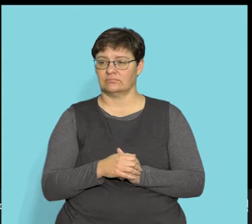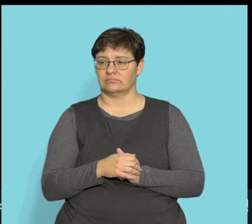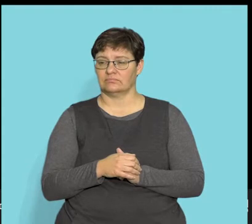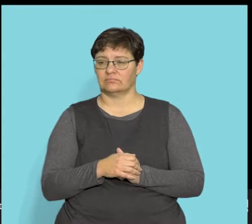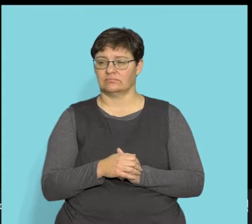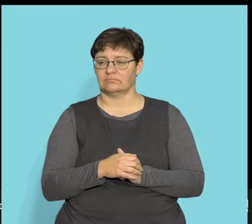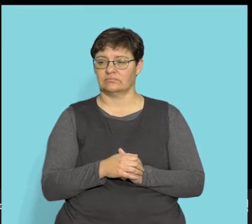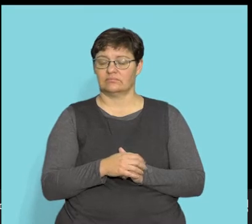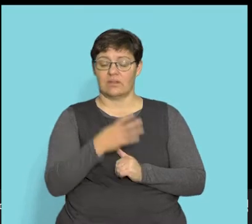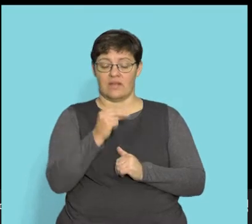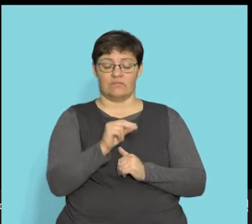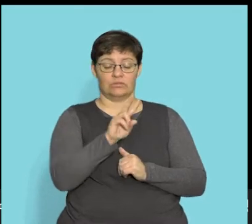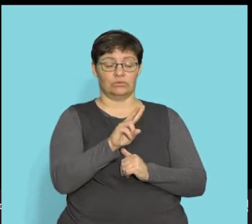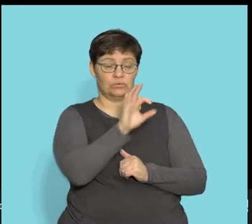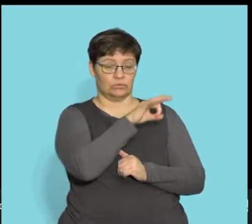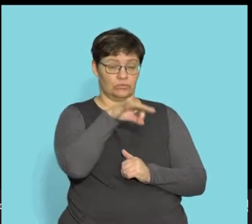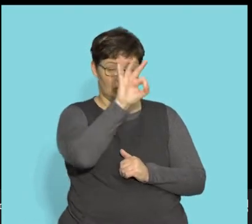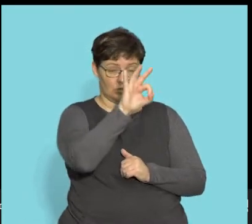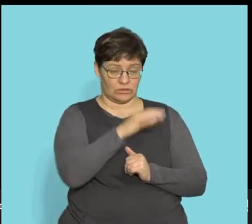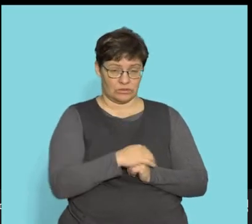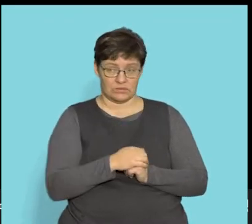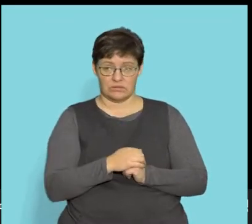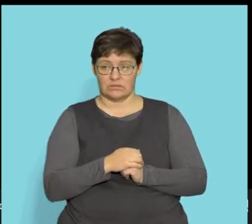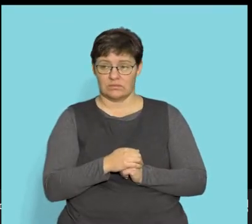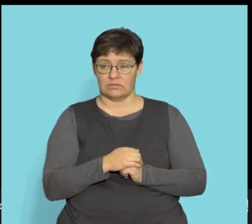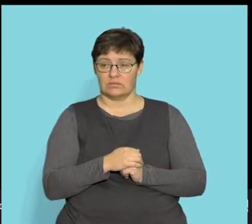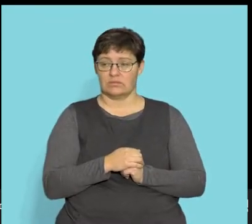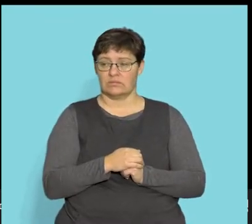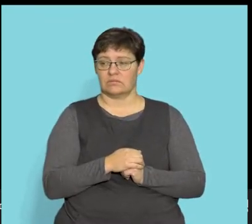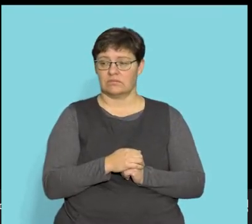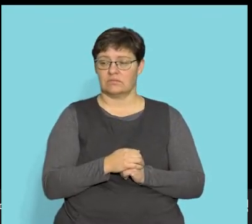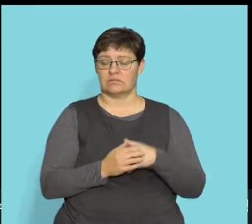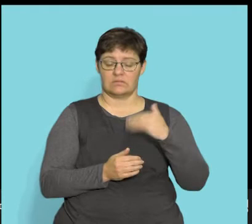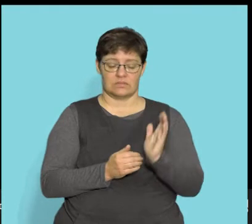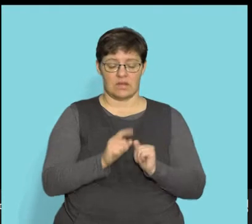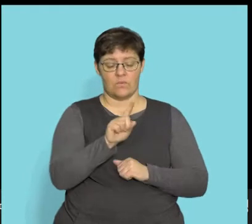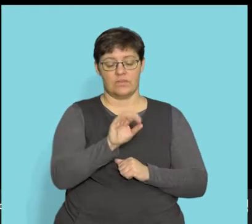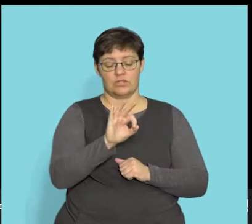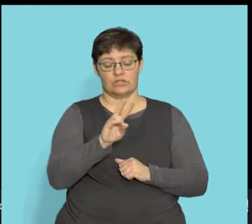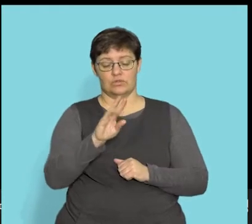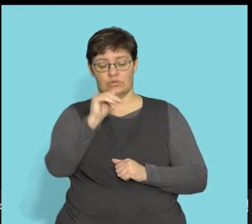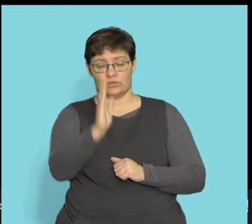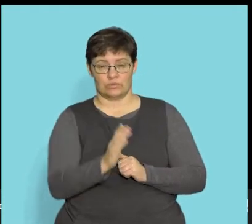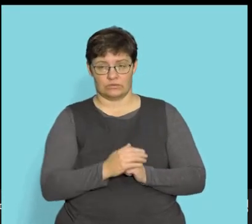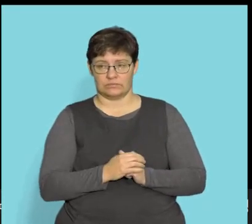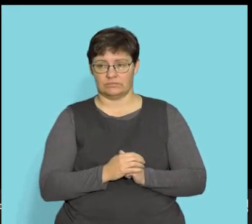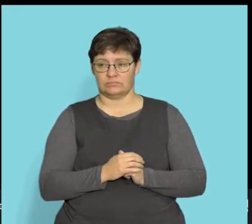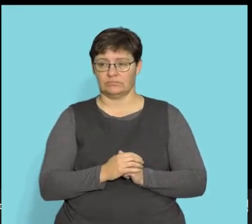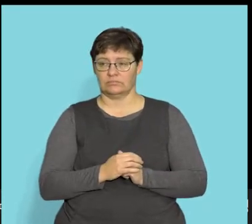So I'm going to have 2 to the power of 3, 2 cubed, multiplied by